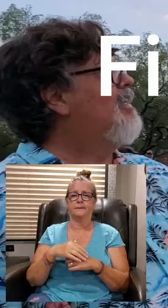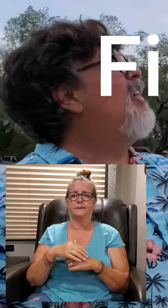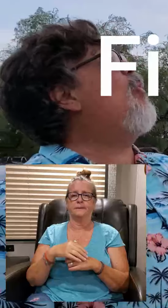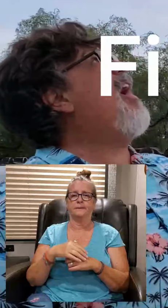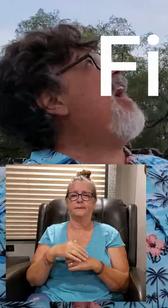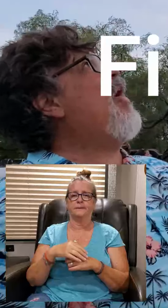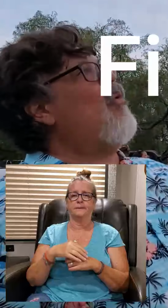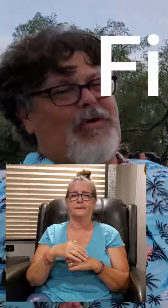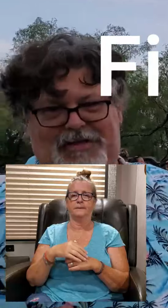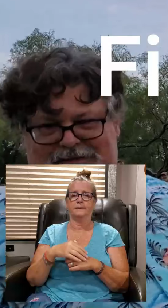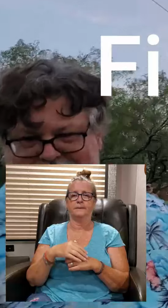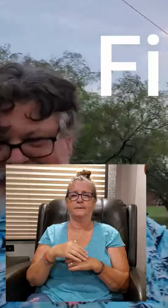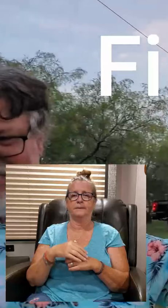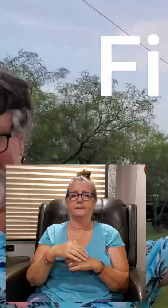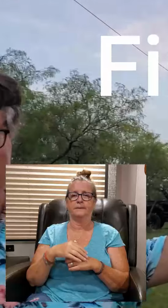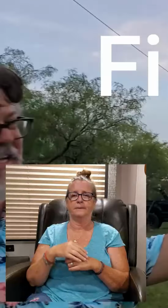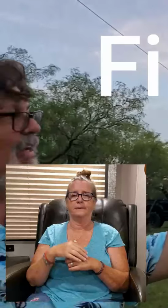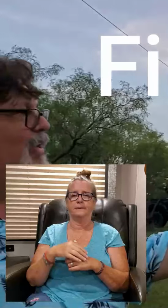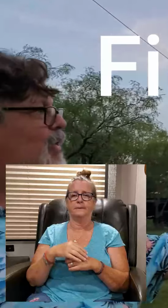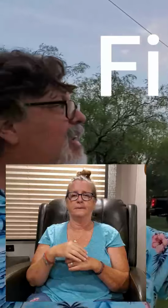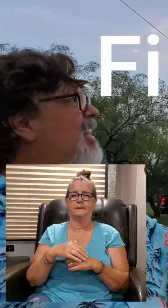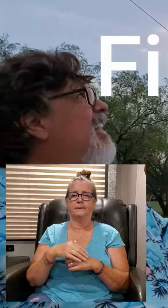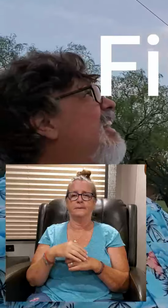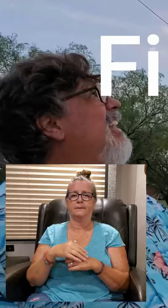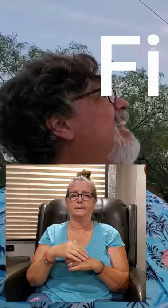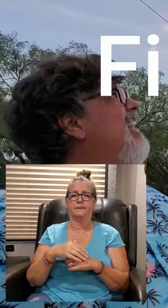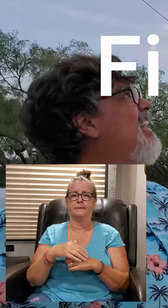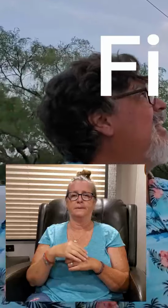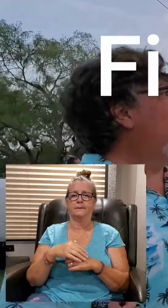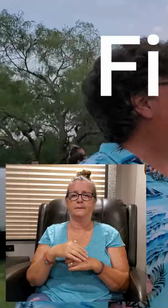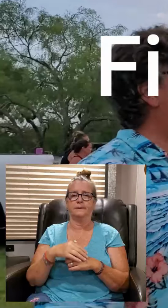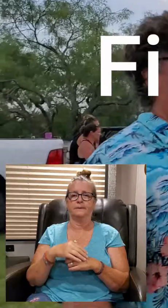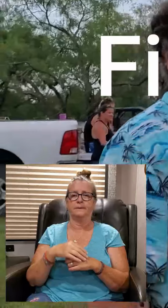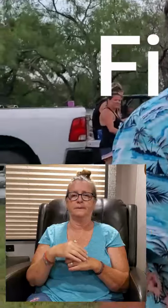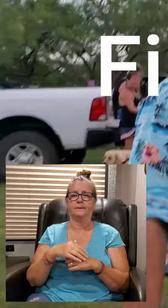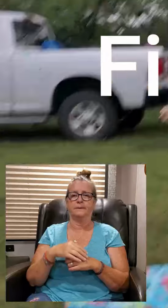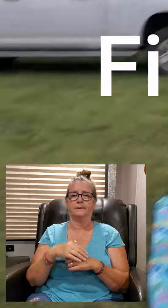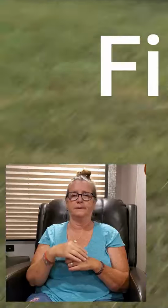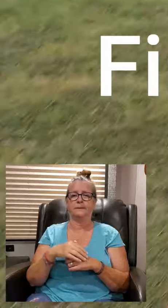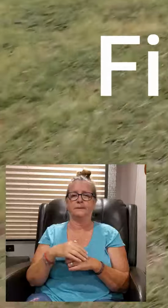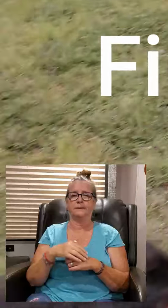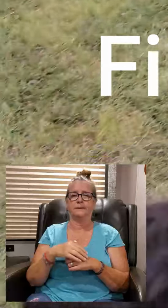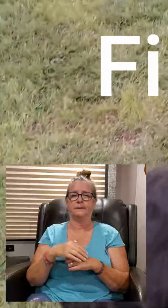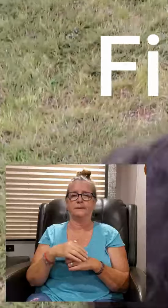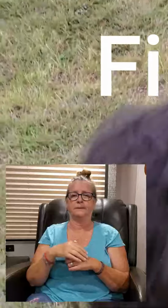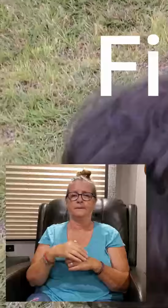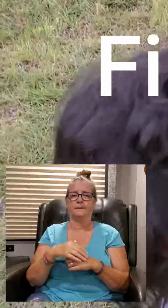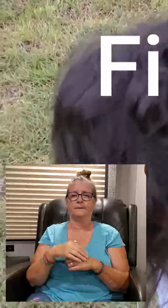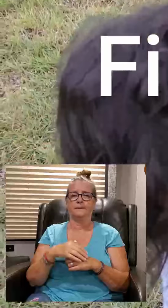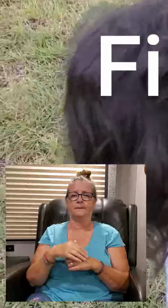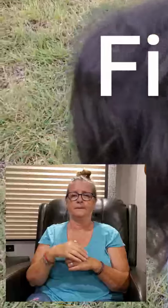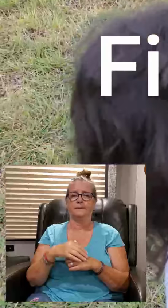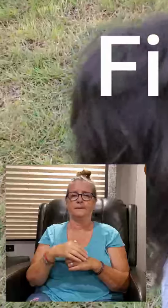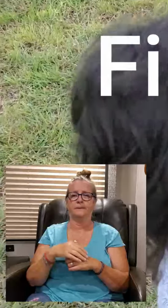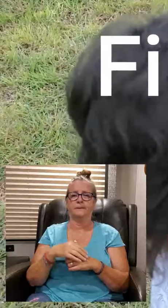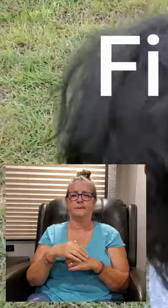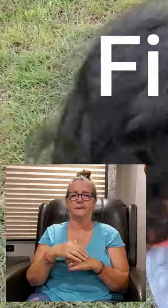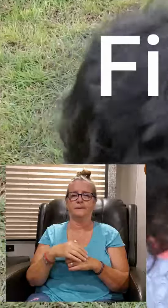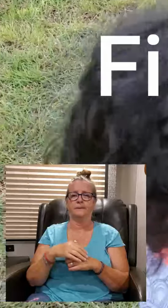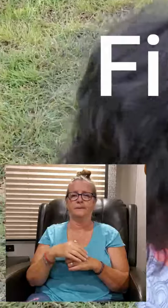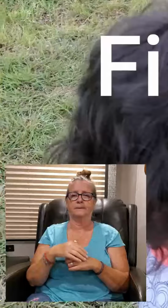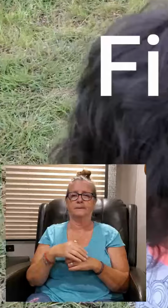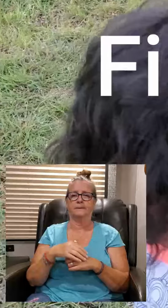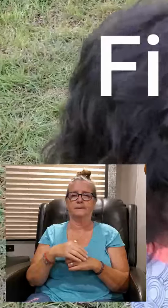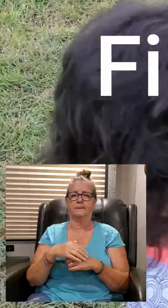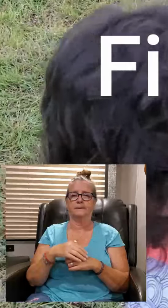it's not enough to keep the front anywhere near cool. 74 degrees. And then in